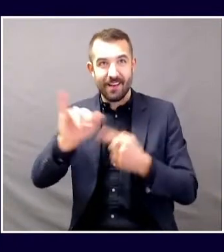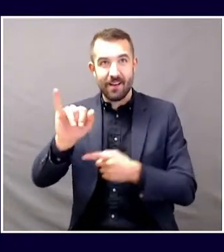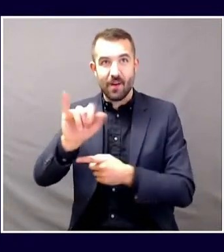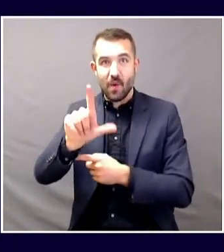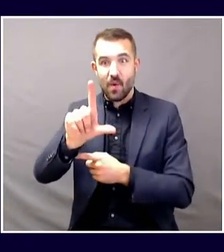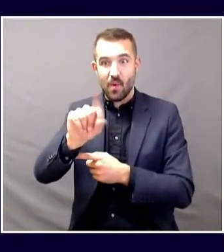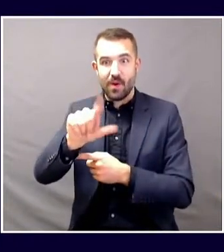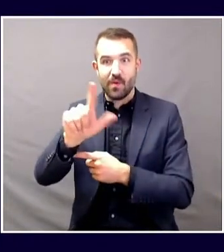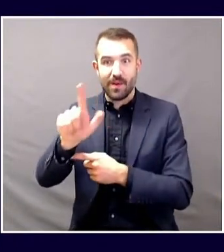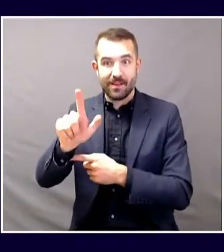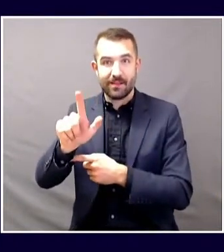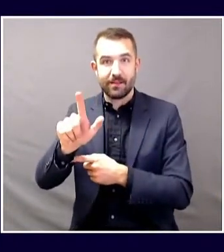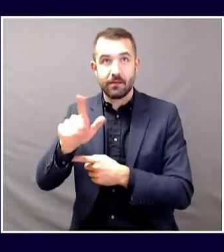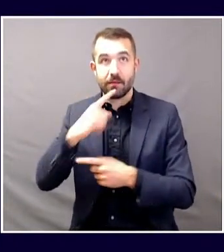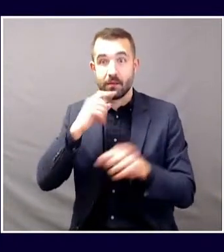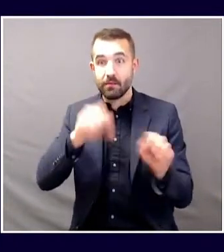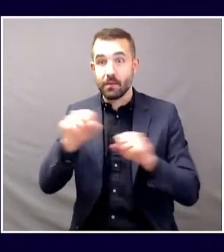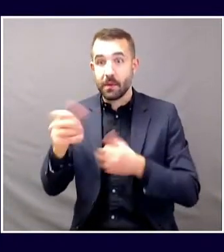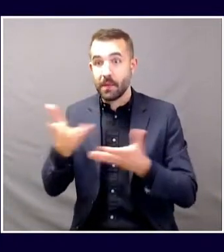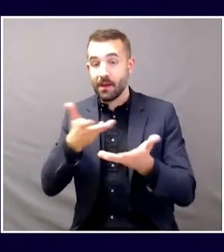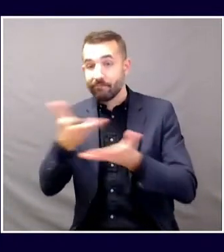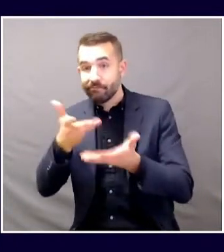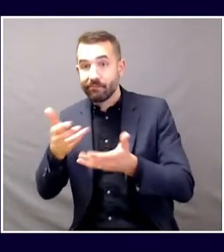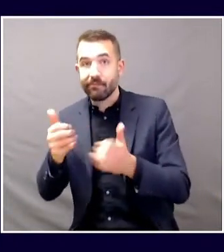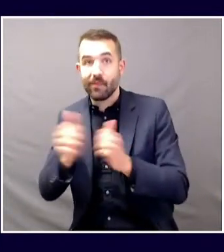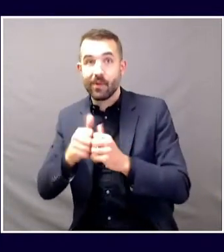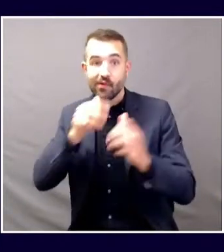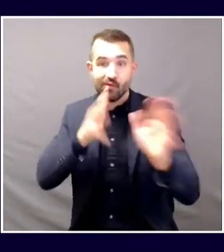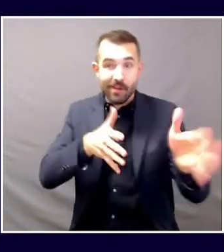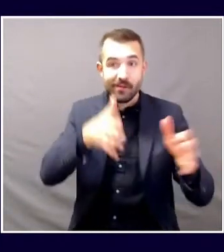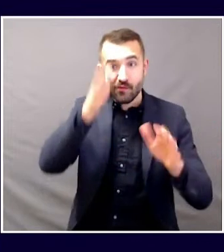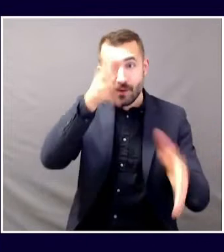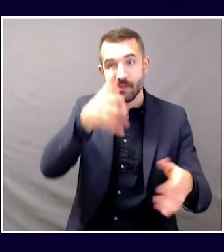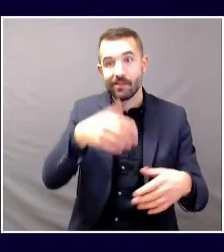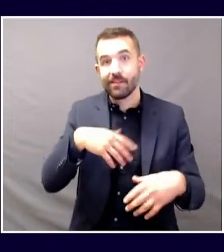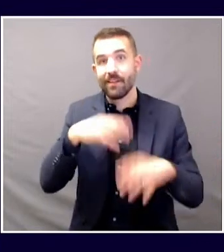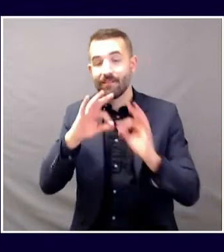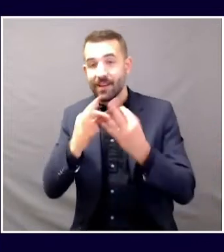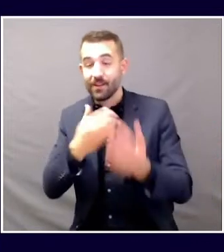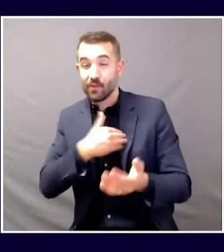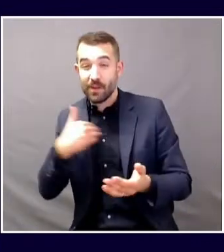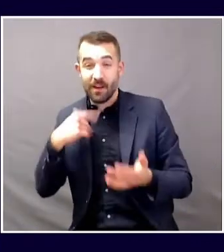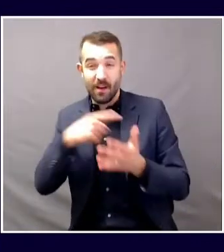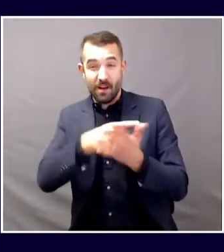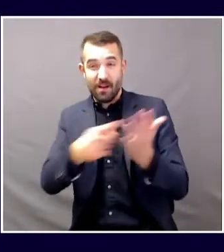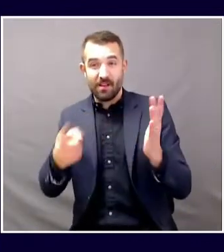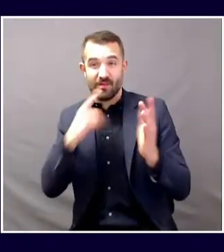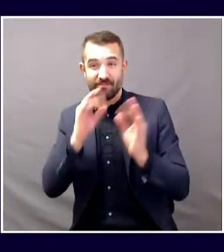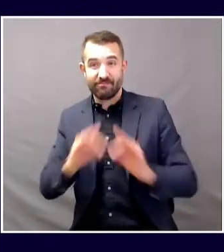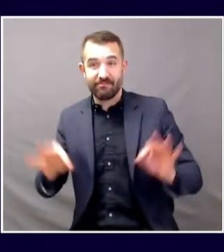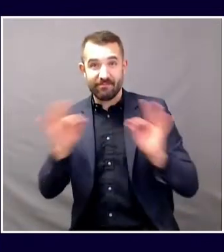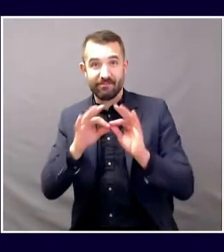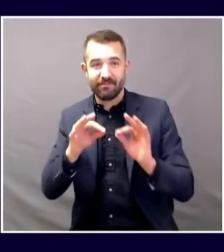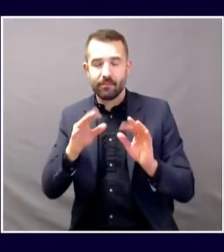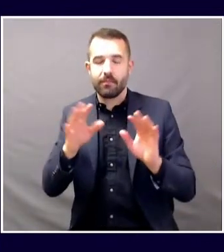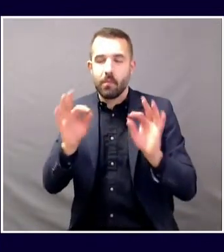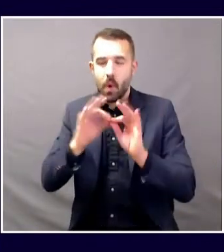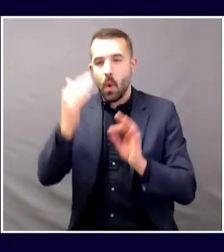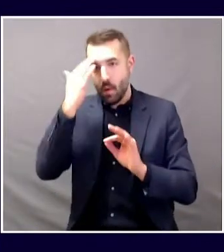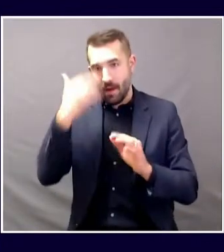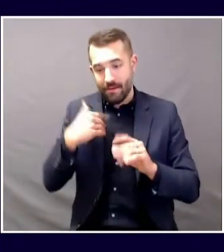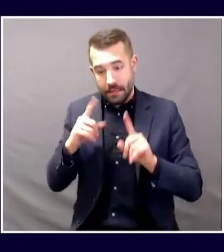grandparents, older relatives. So, knowing where you stand with respect to COVID before you initiate your